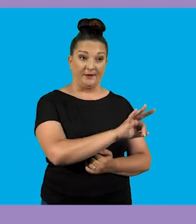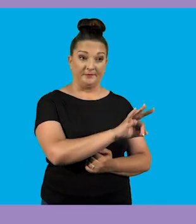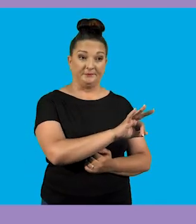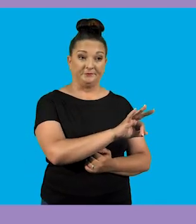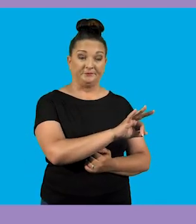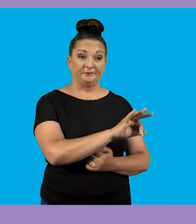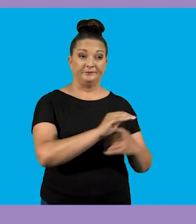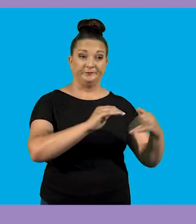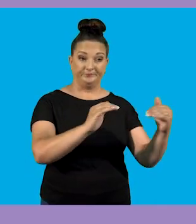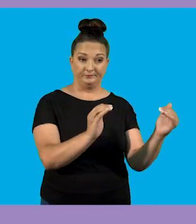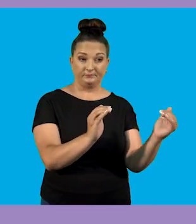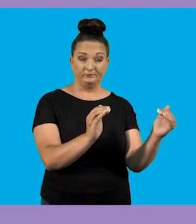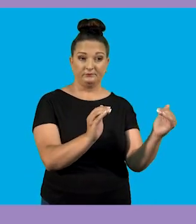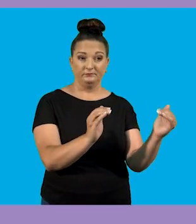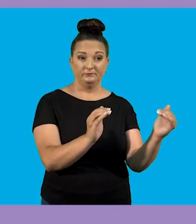3.